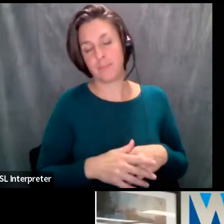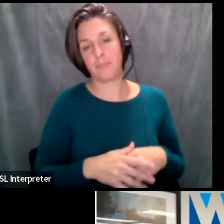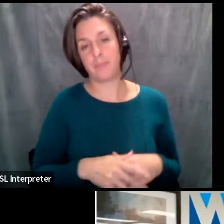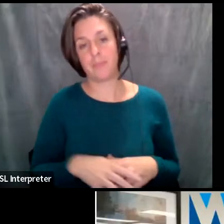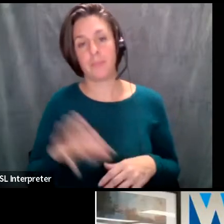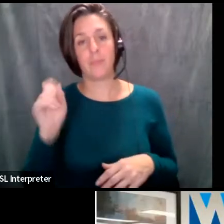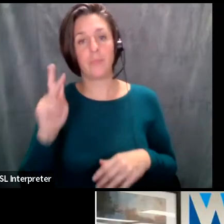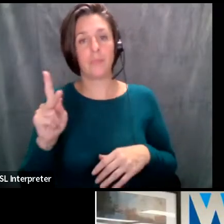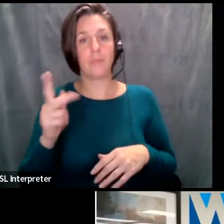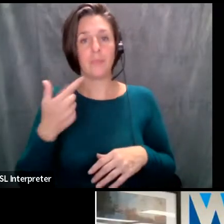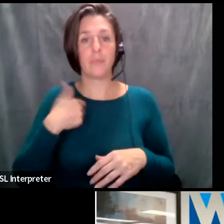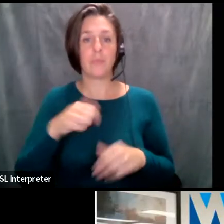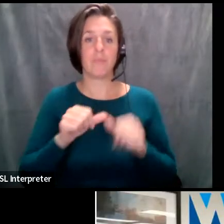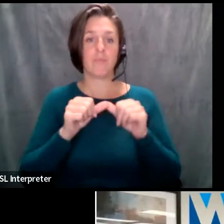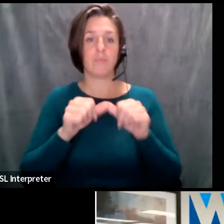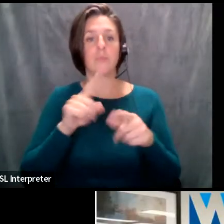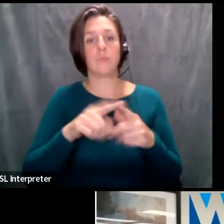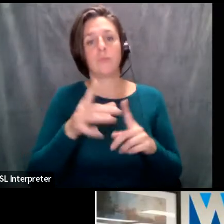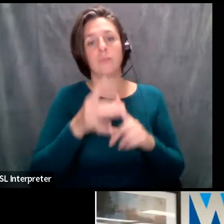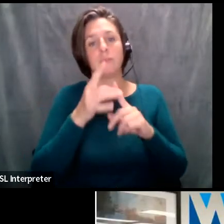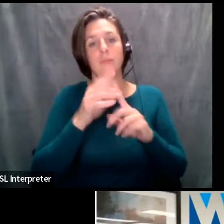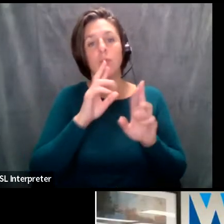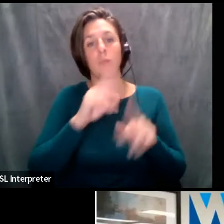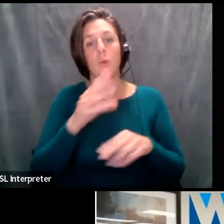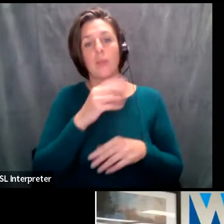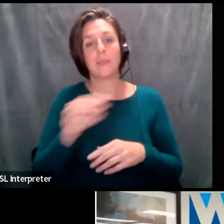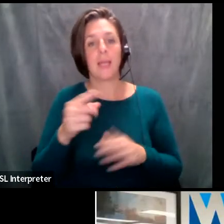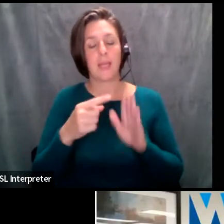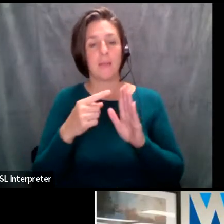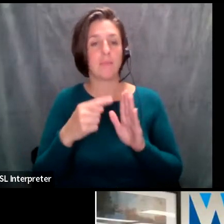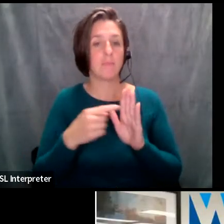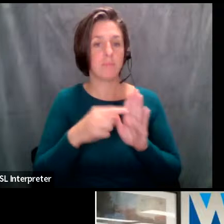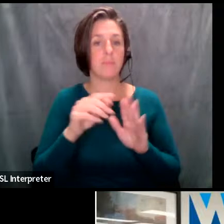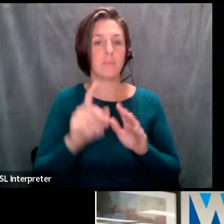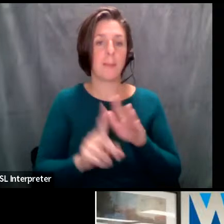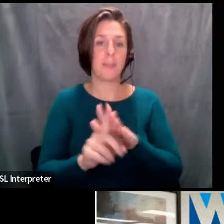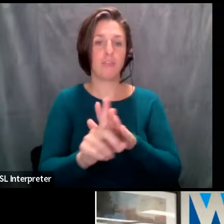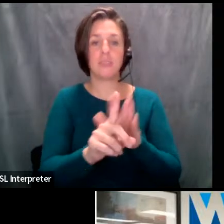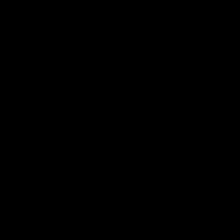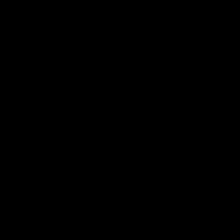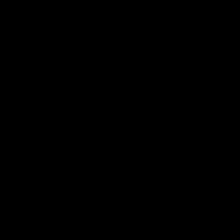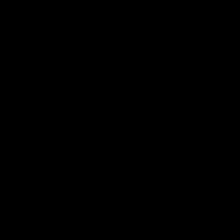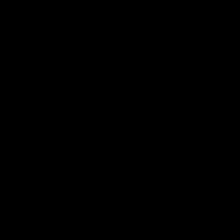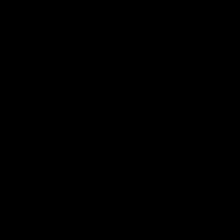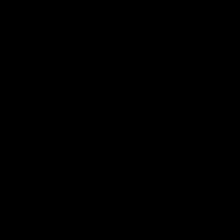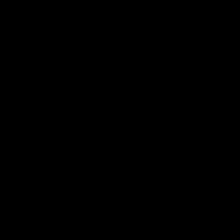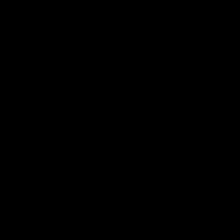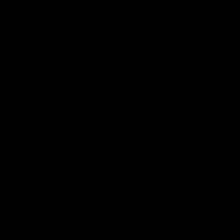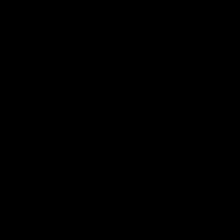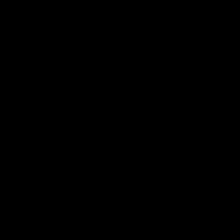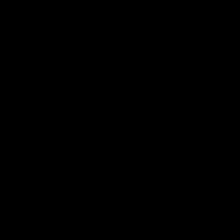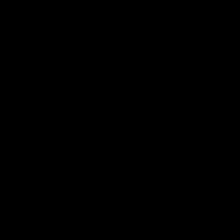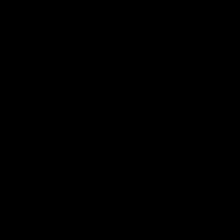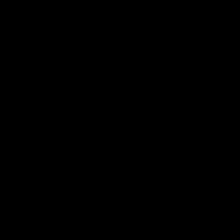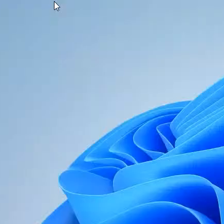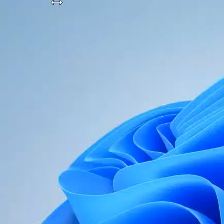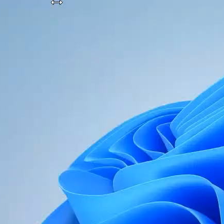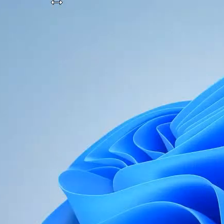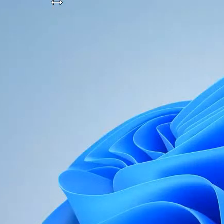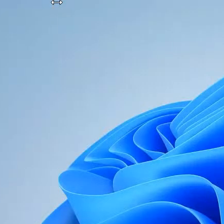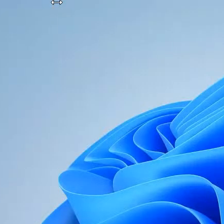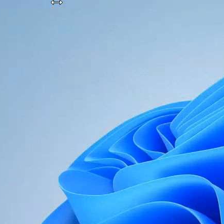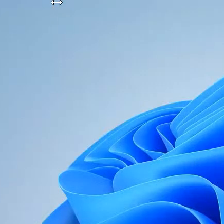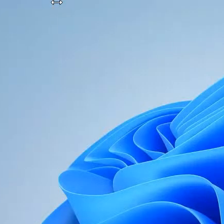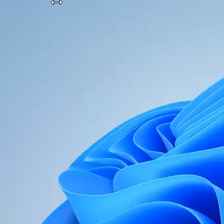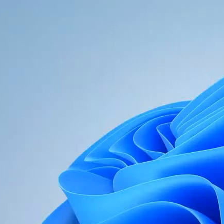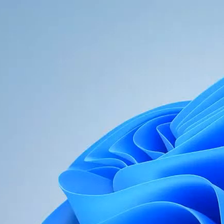we'll go on to special reports and appearances. Superintendent Booker, are there any special reports and appearances? Absolutely. Double